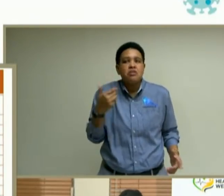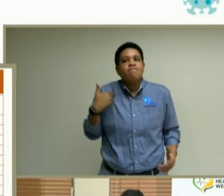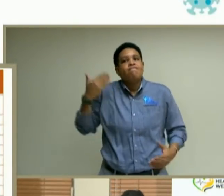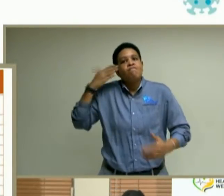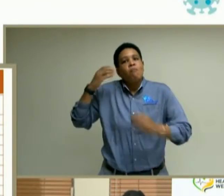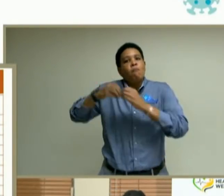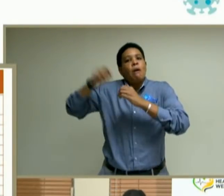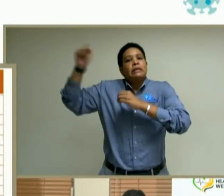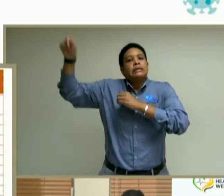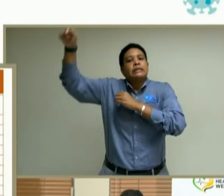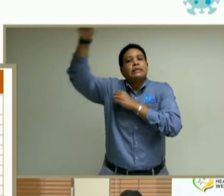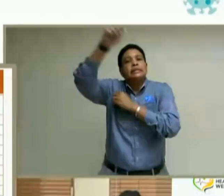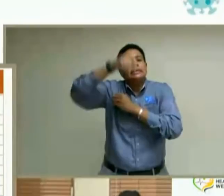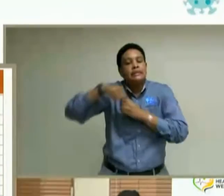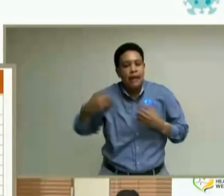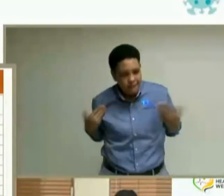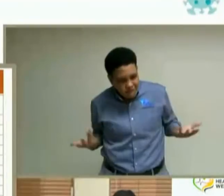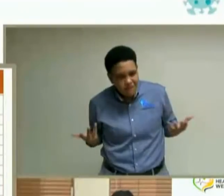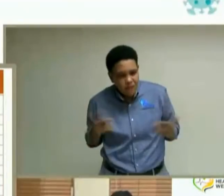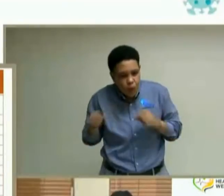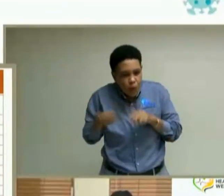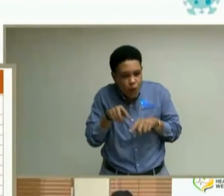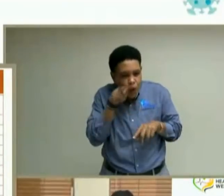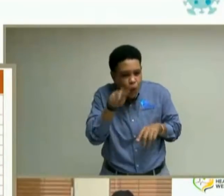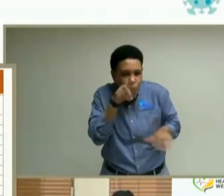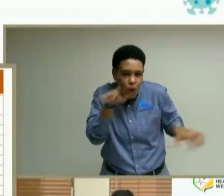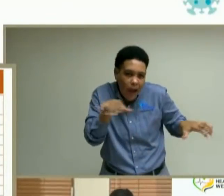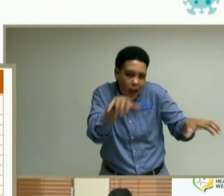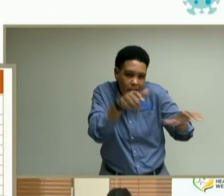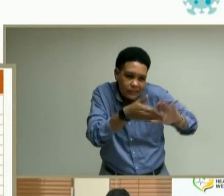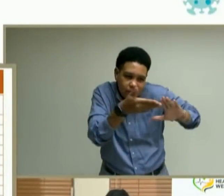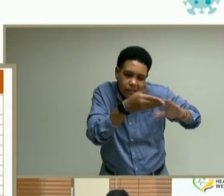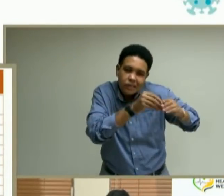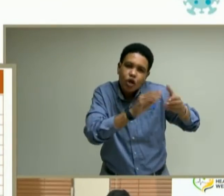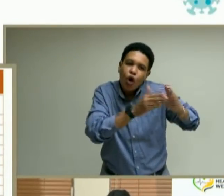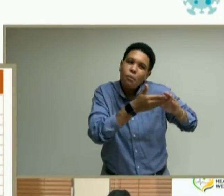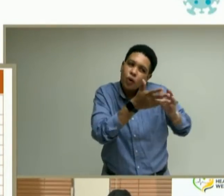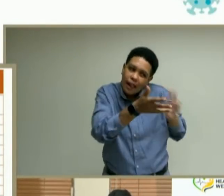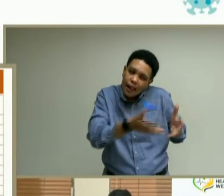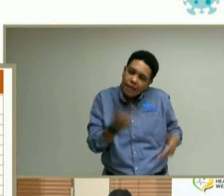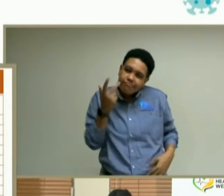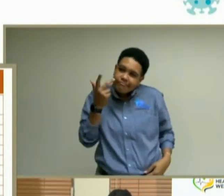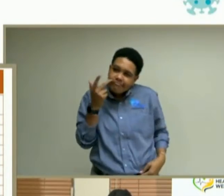active cases by communities, the